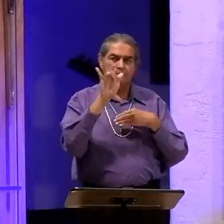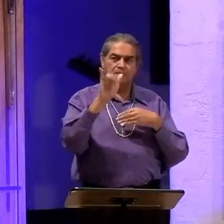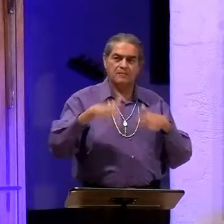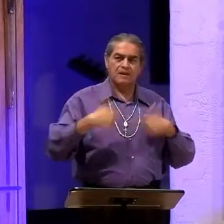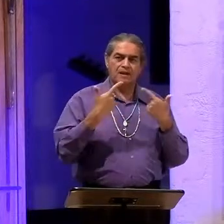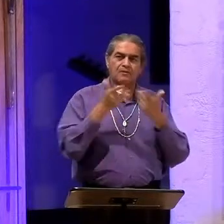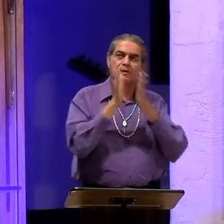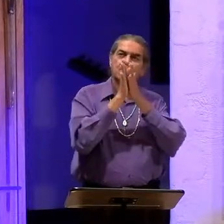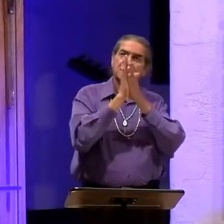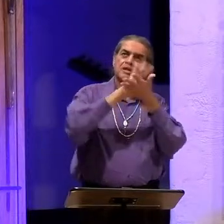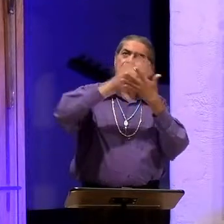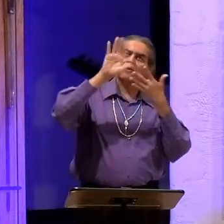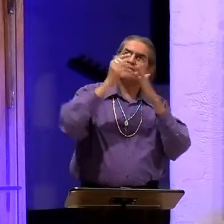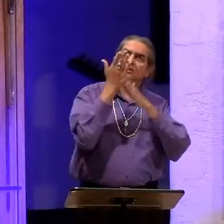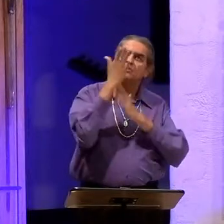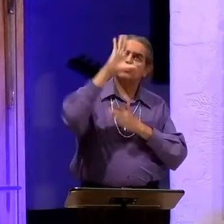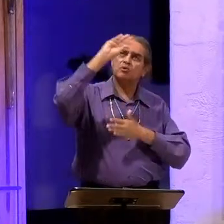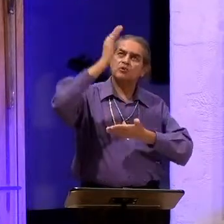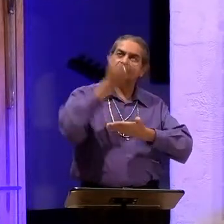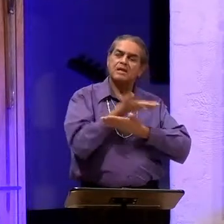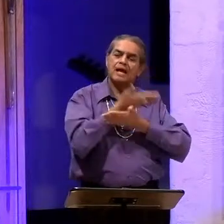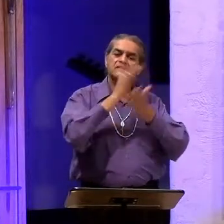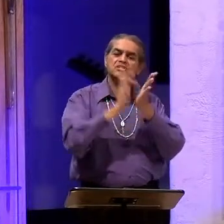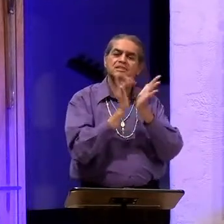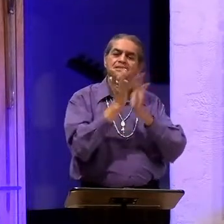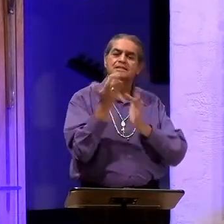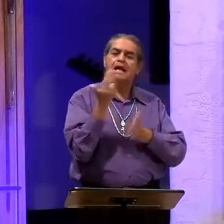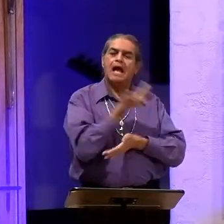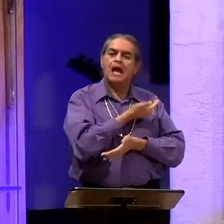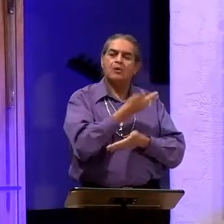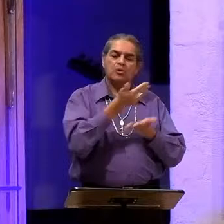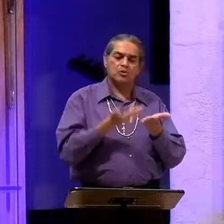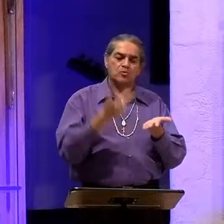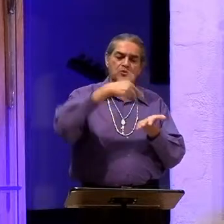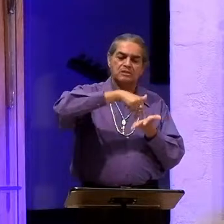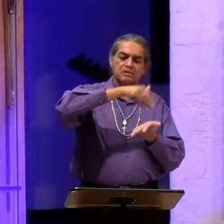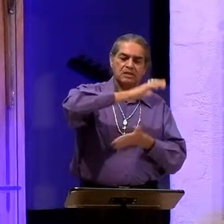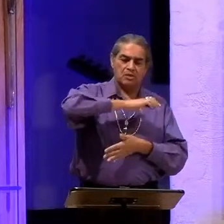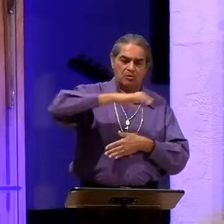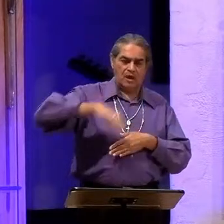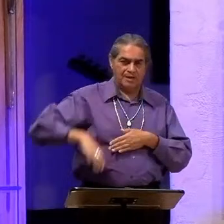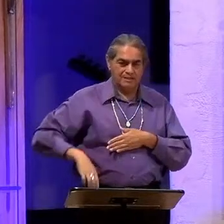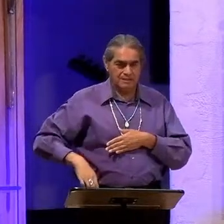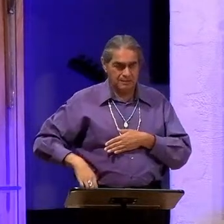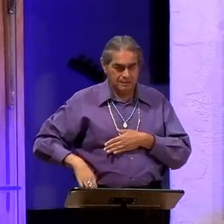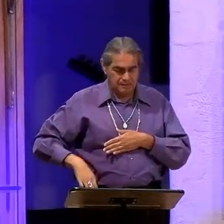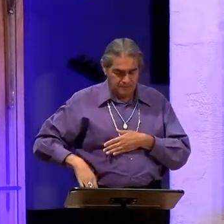glorify you to your Son, Jesus, our risen Christ.